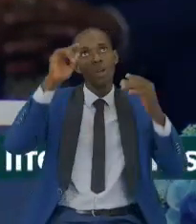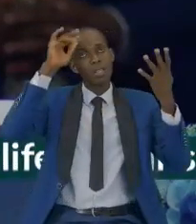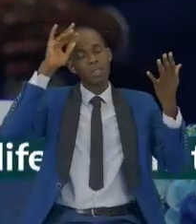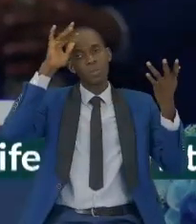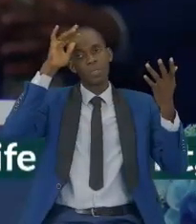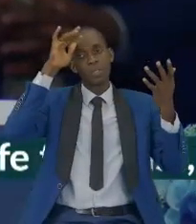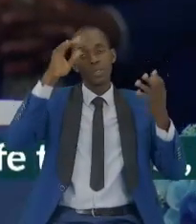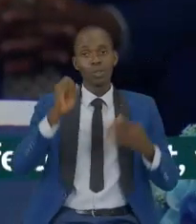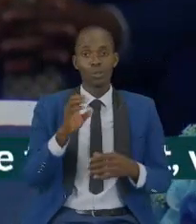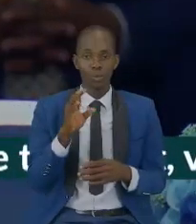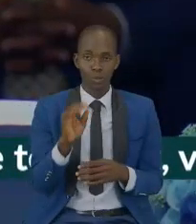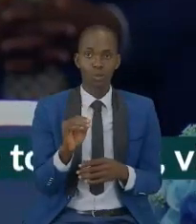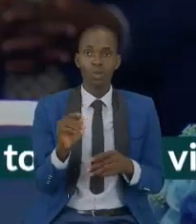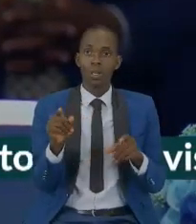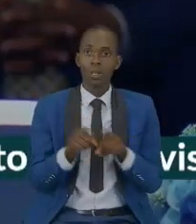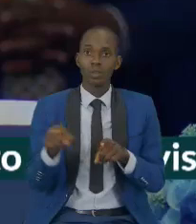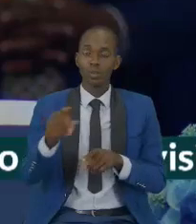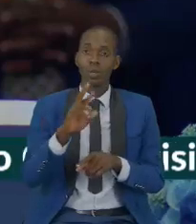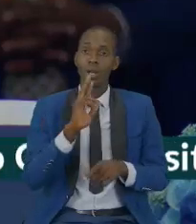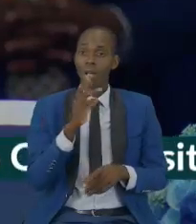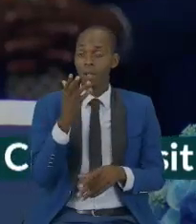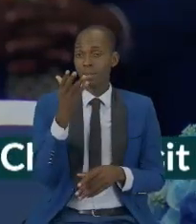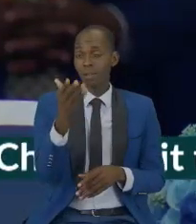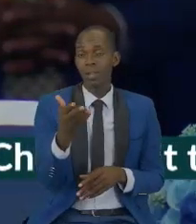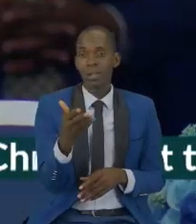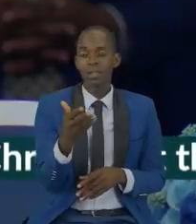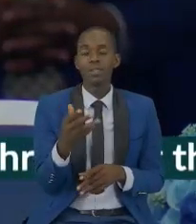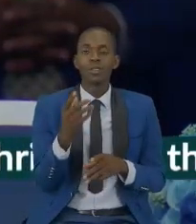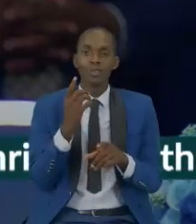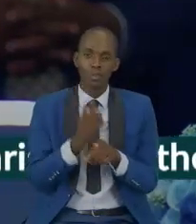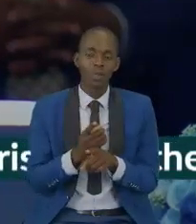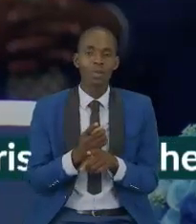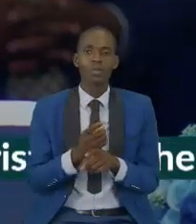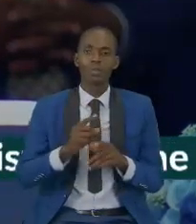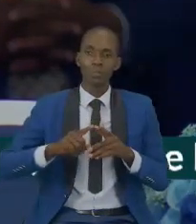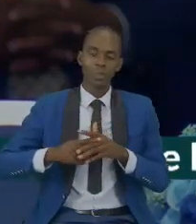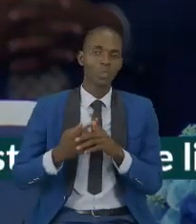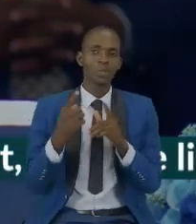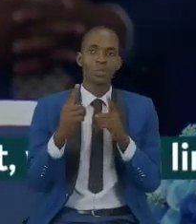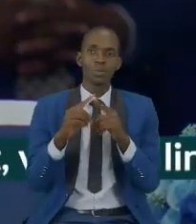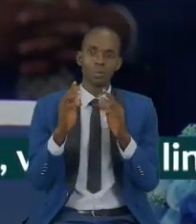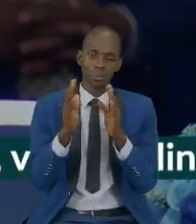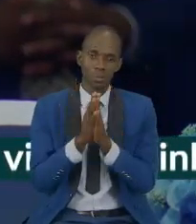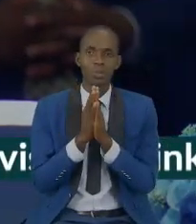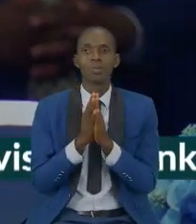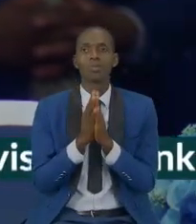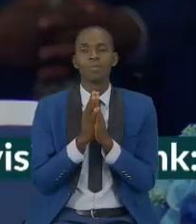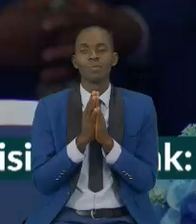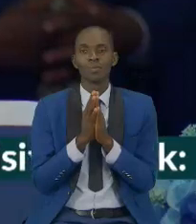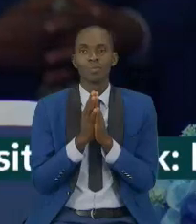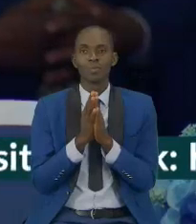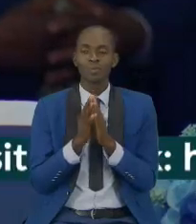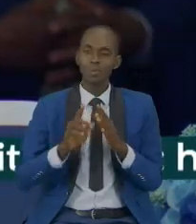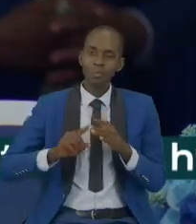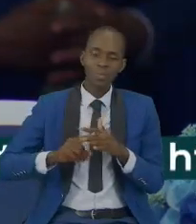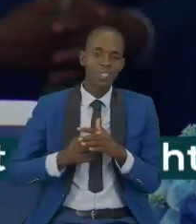you are finished, sit down. Ushers, don't come back. Stay in the midst of the people so